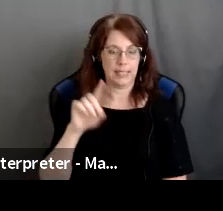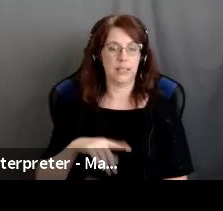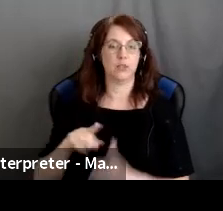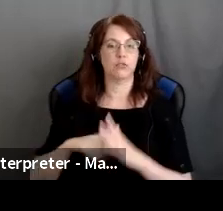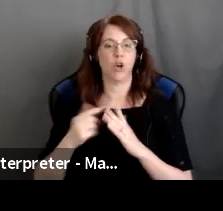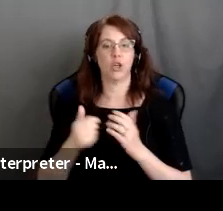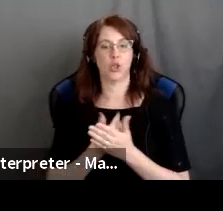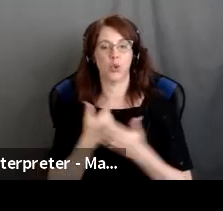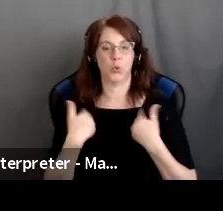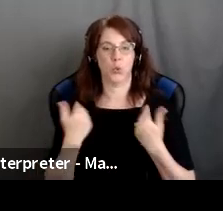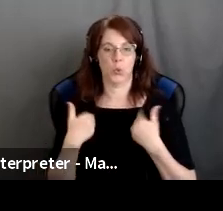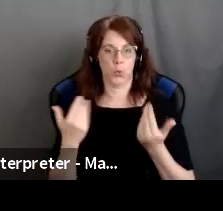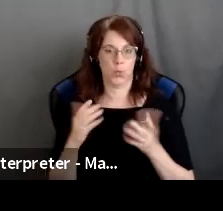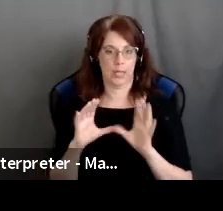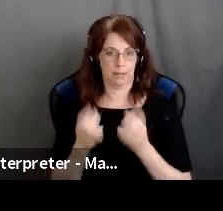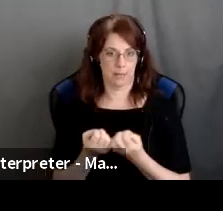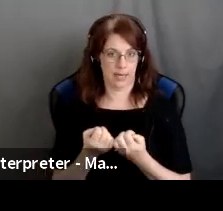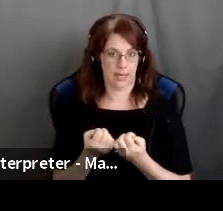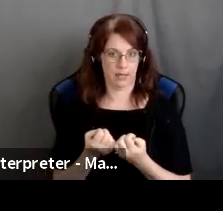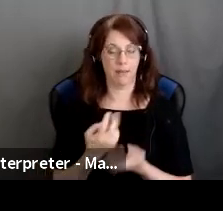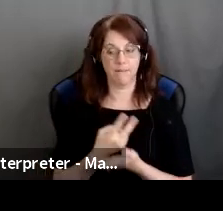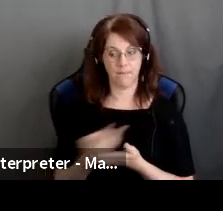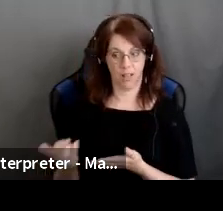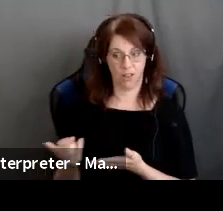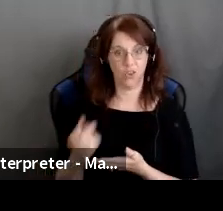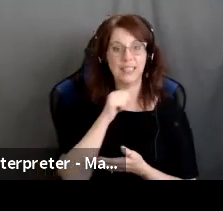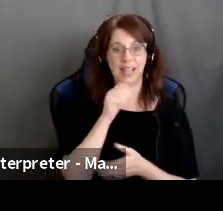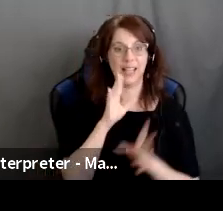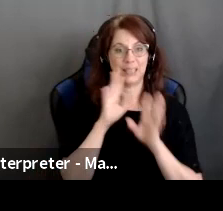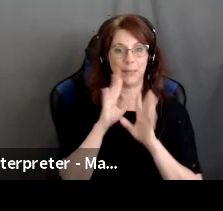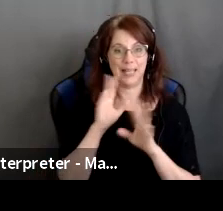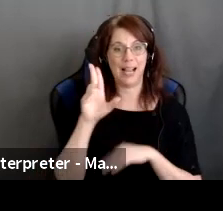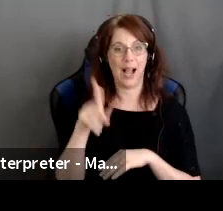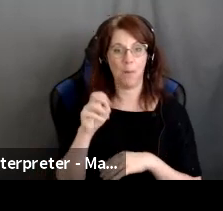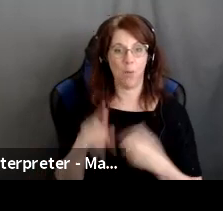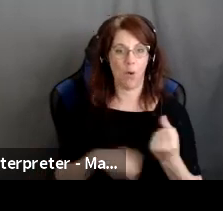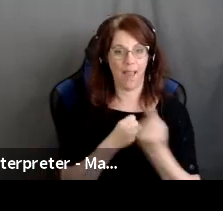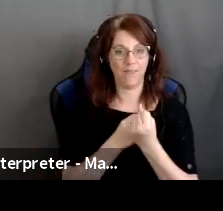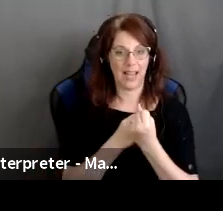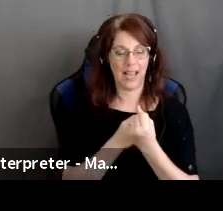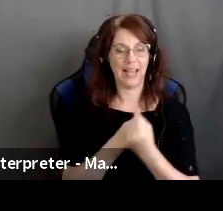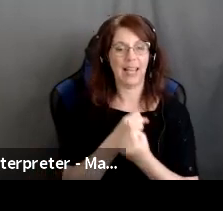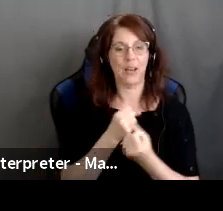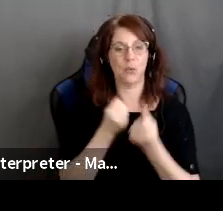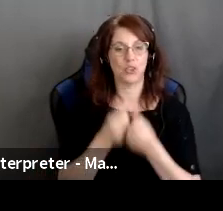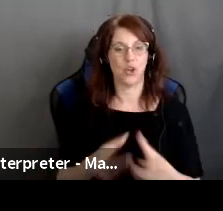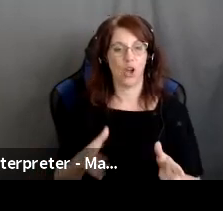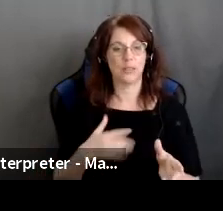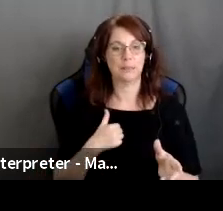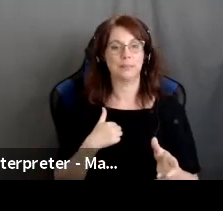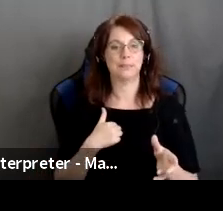was non-existent at the time. Failure, not speaking up or advocating, which caused to lose my